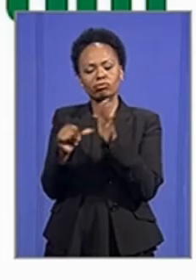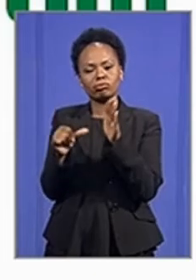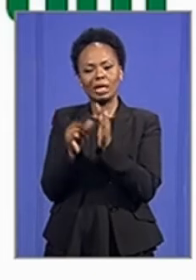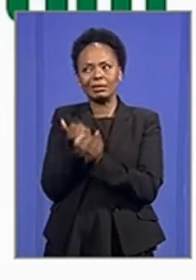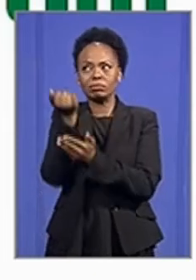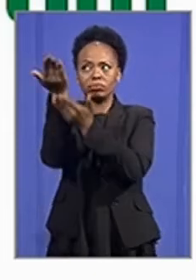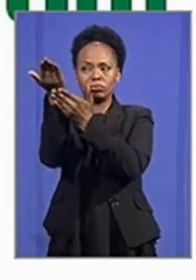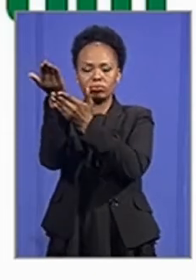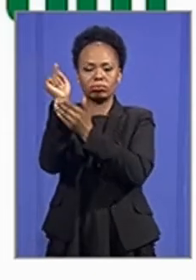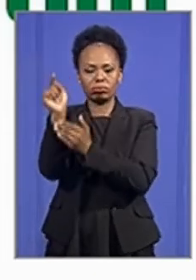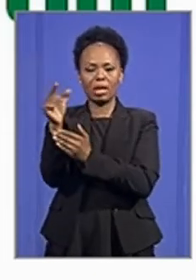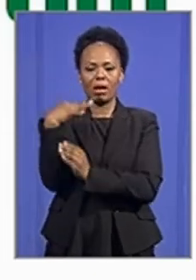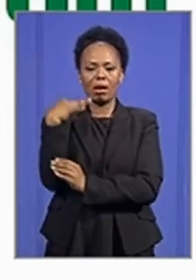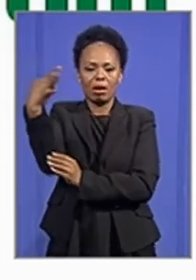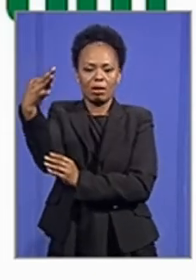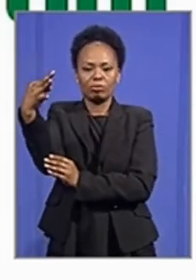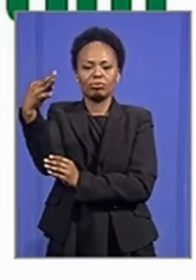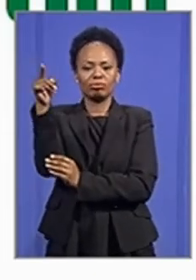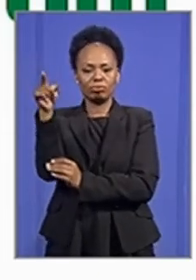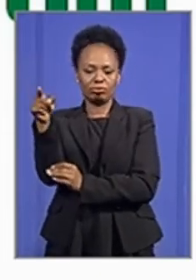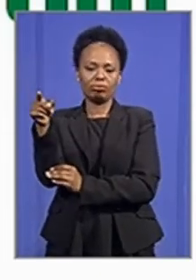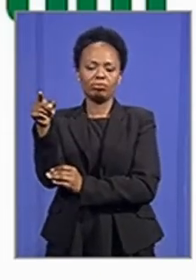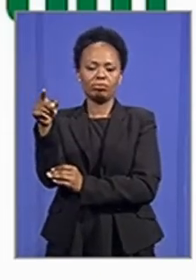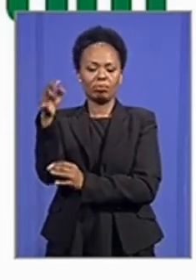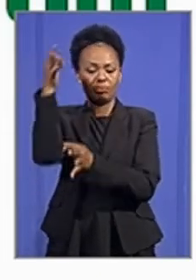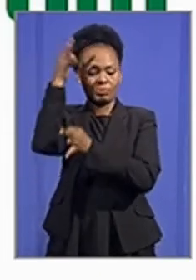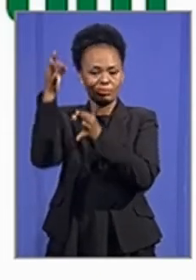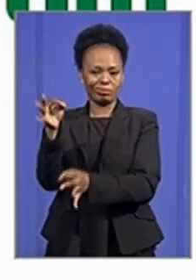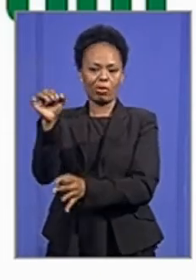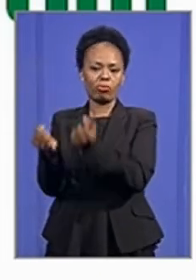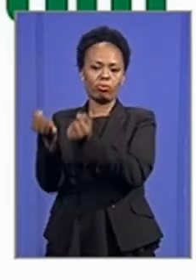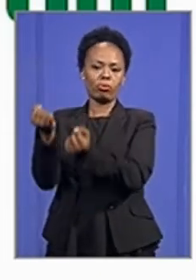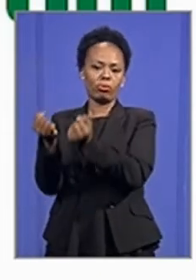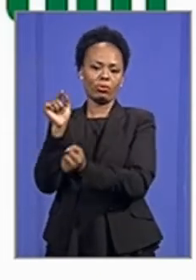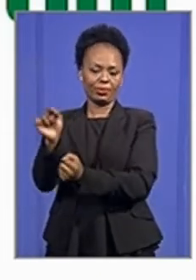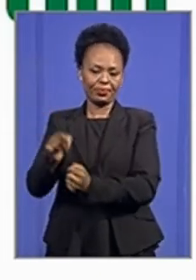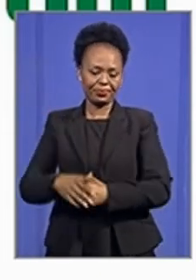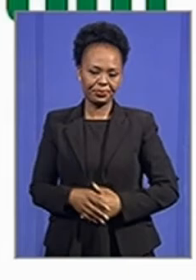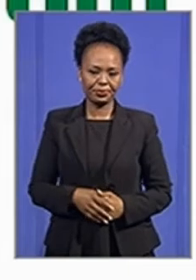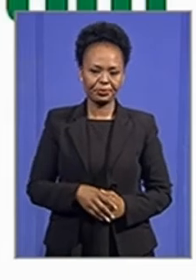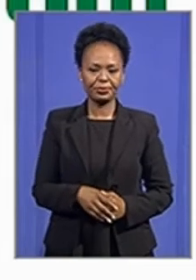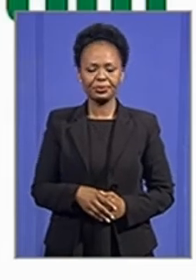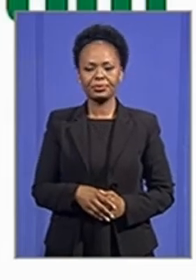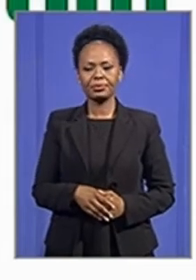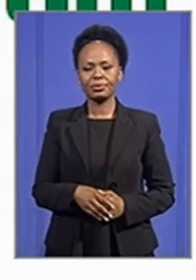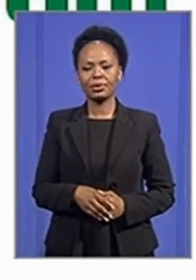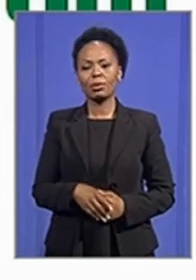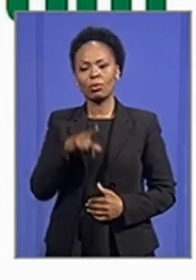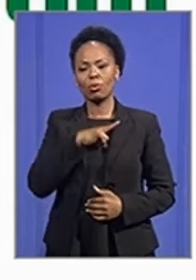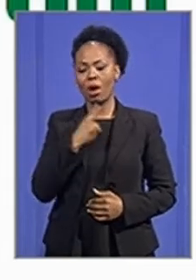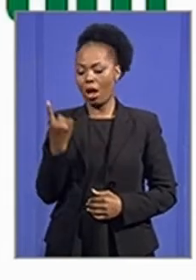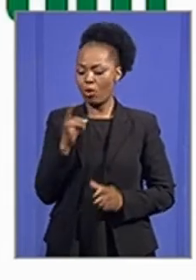submissions in the appeal to point out that the importance of this matter, not only for the King River residents, but for the whole of South Africa,